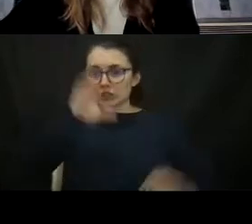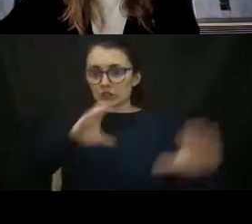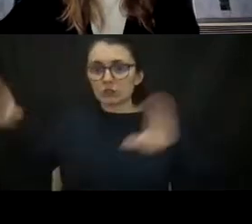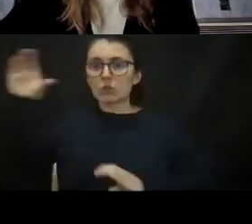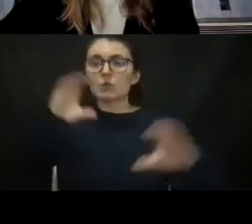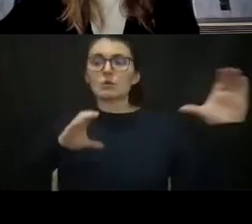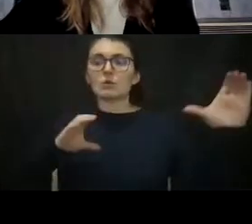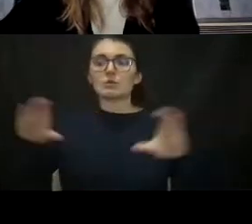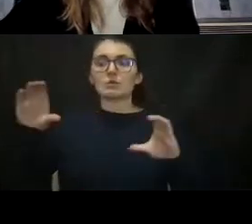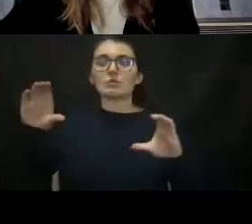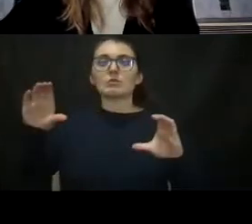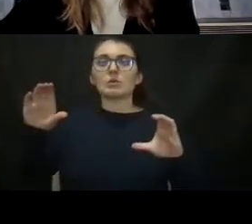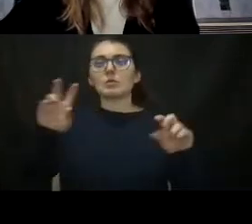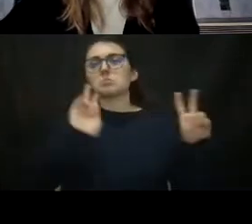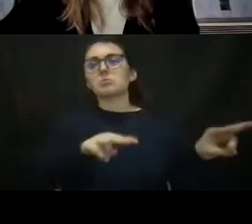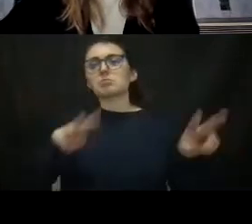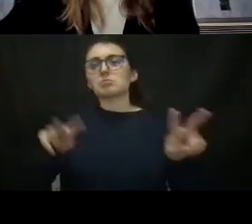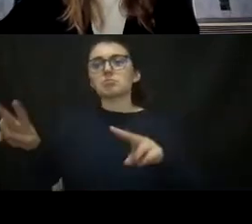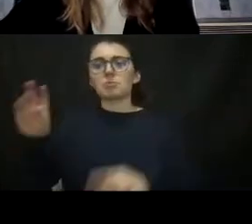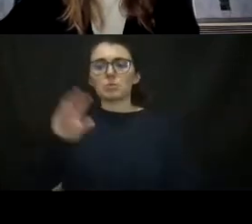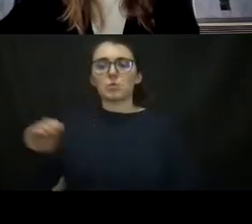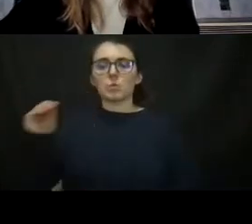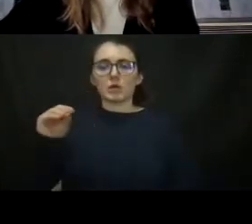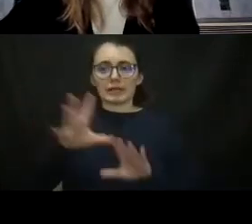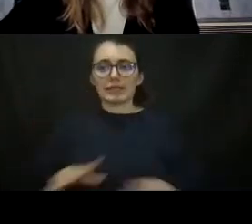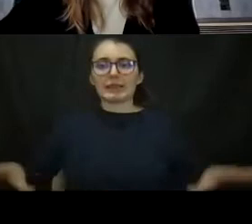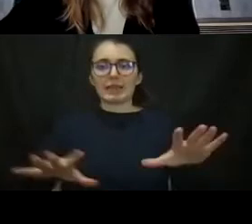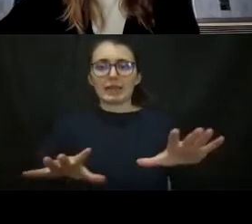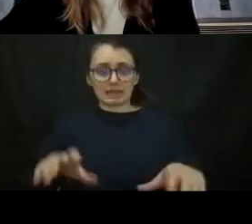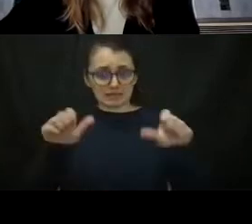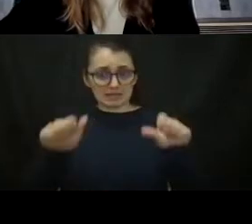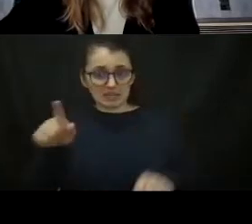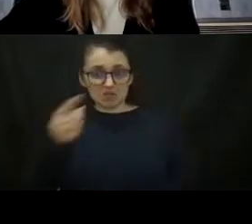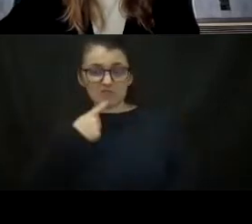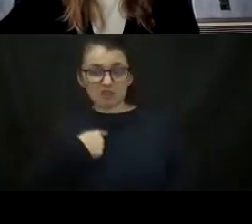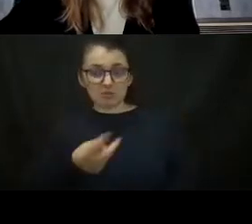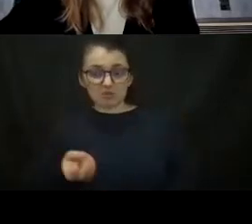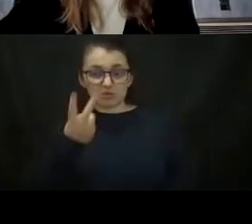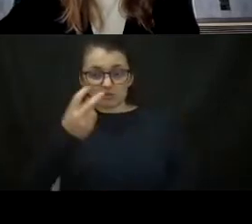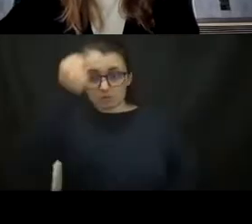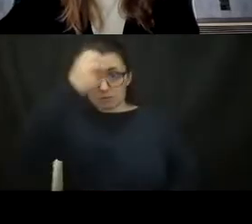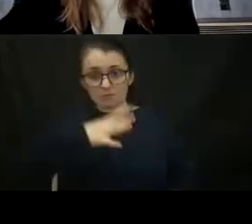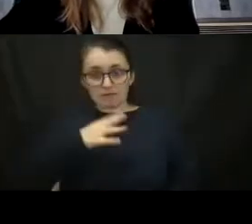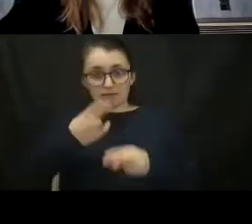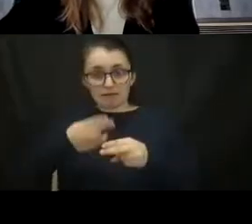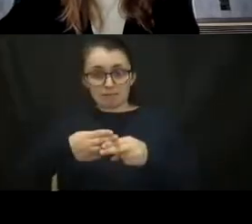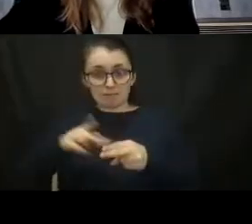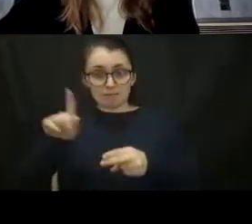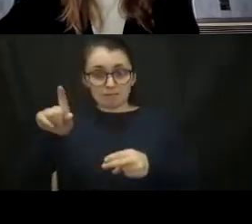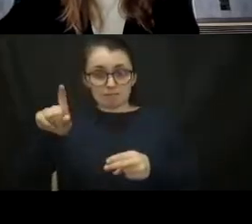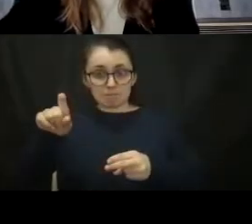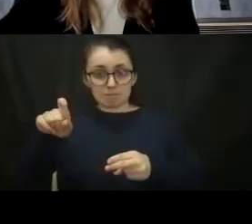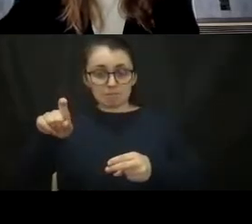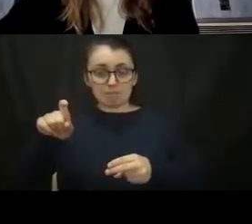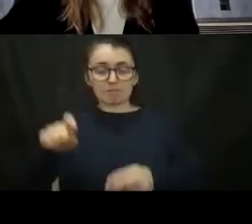country. And I'm wondering if someone might be able to tell me who these 2 men are. And I see Callie's hands. Oh, I just lost Callie. How do I